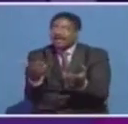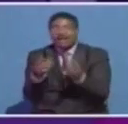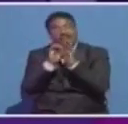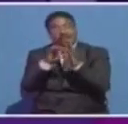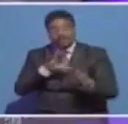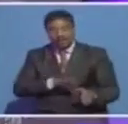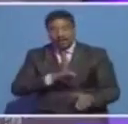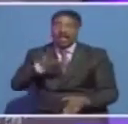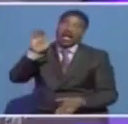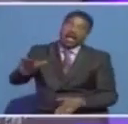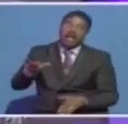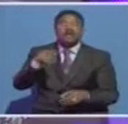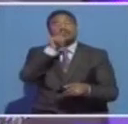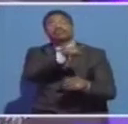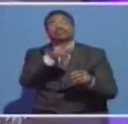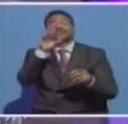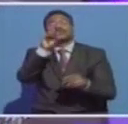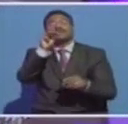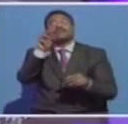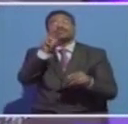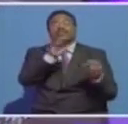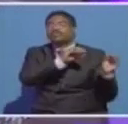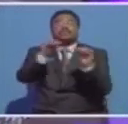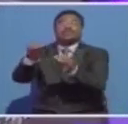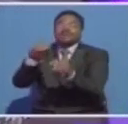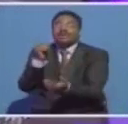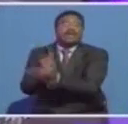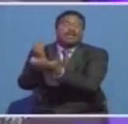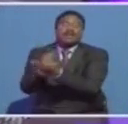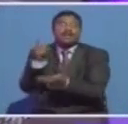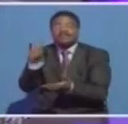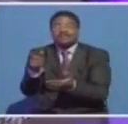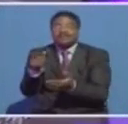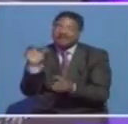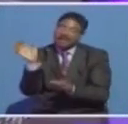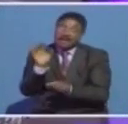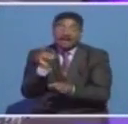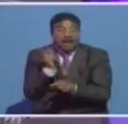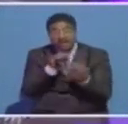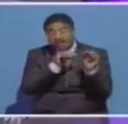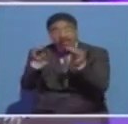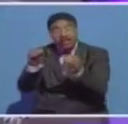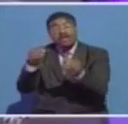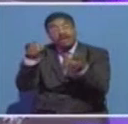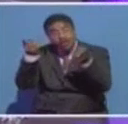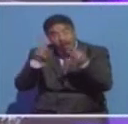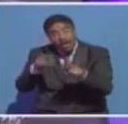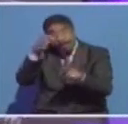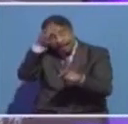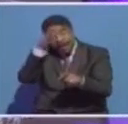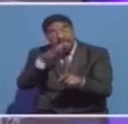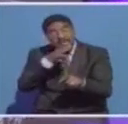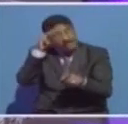move in. We'll move in as a block because it's necessary for us to move in, and only when the parent ministry